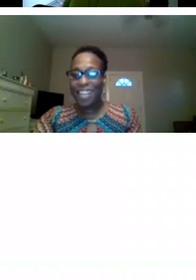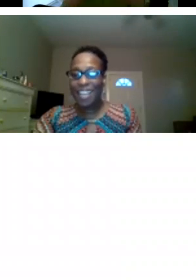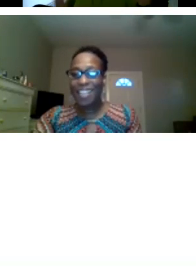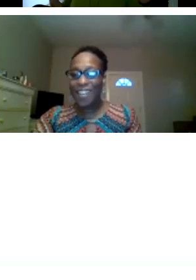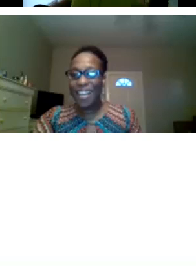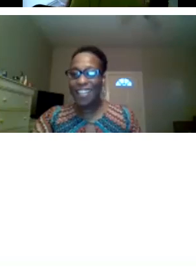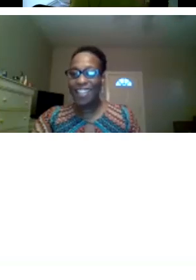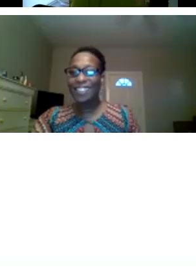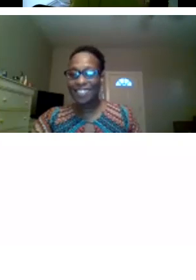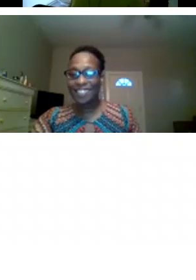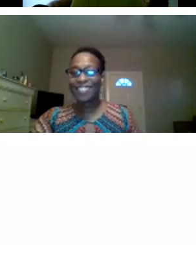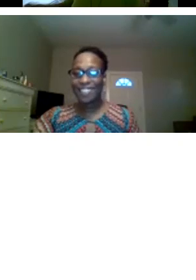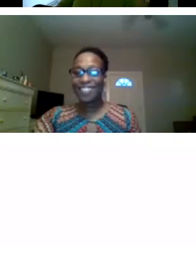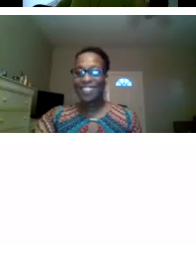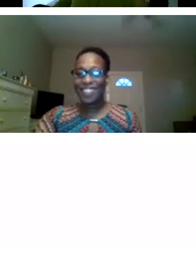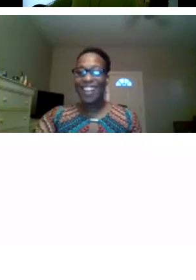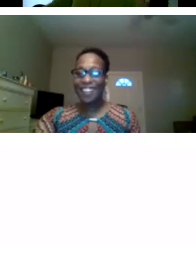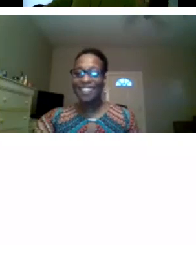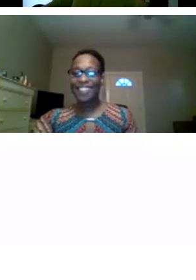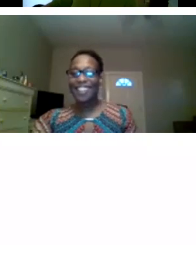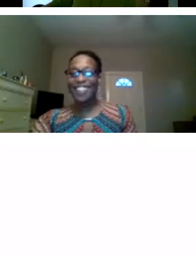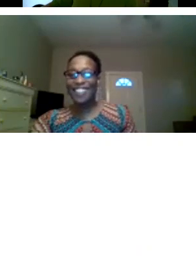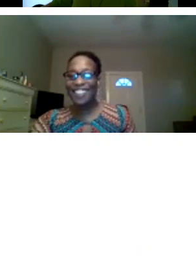and thank you everybody, Kelly, for joining us. Yeah.